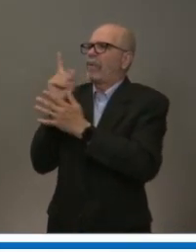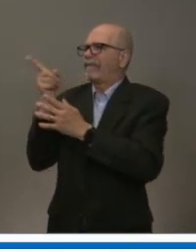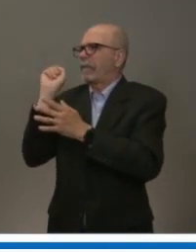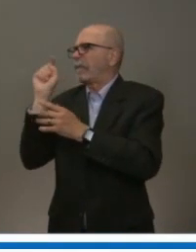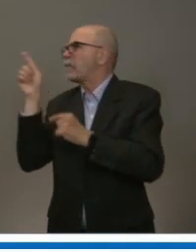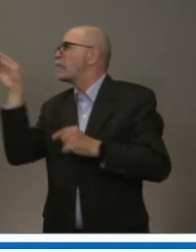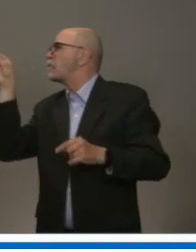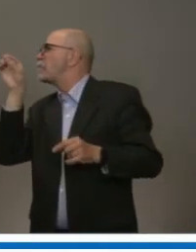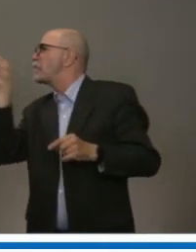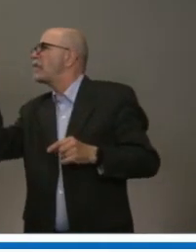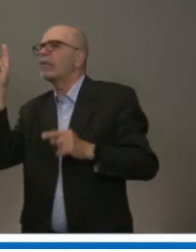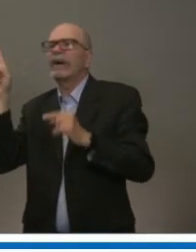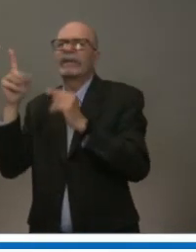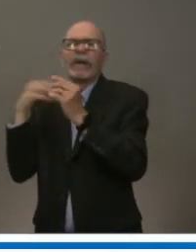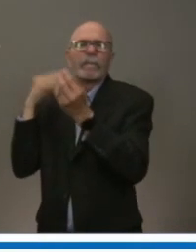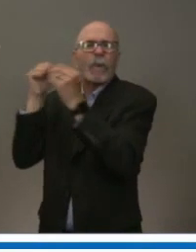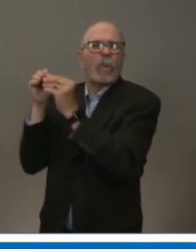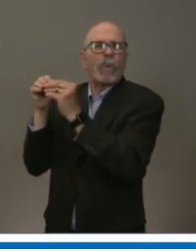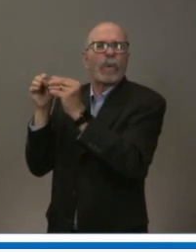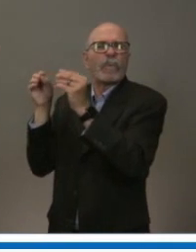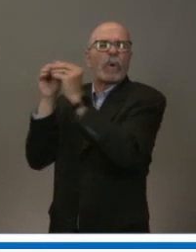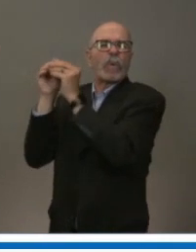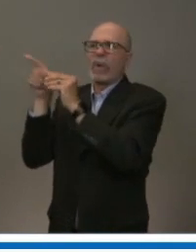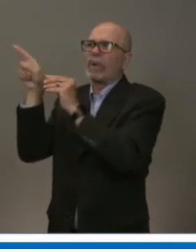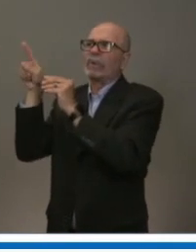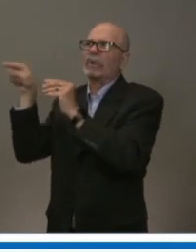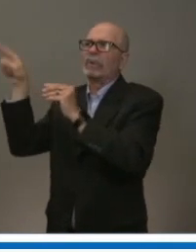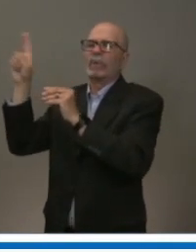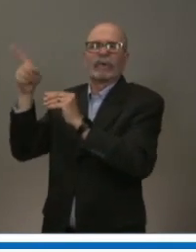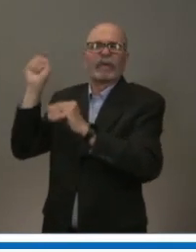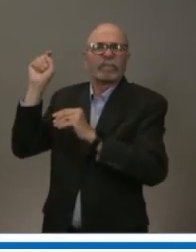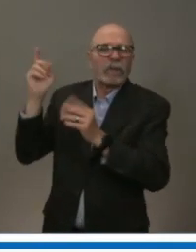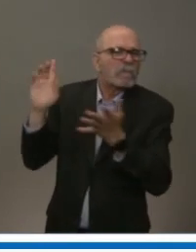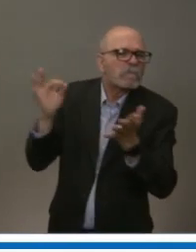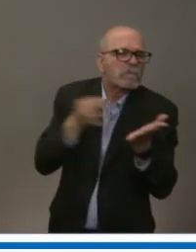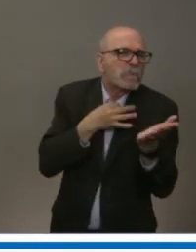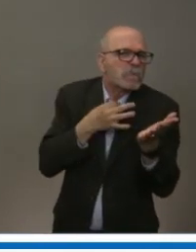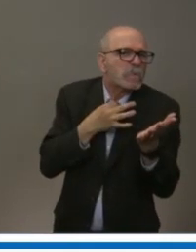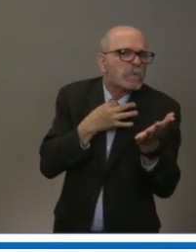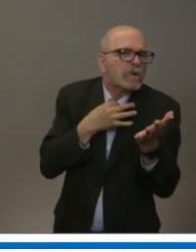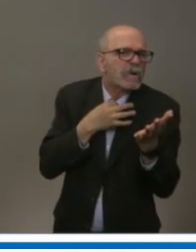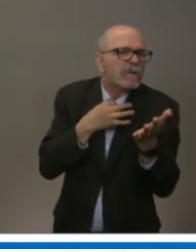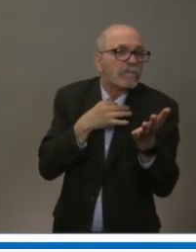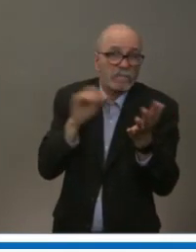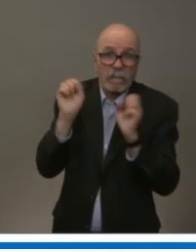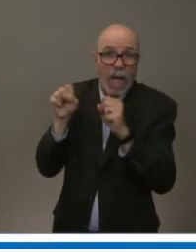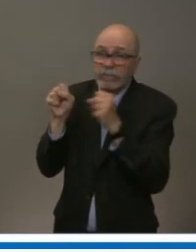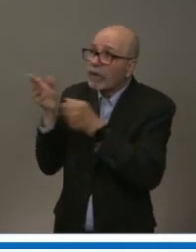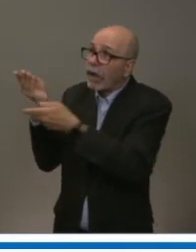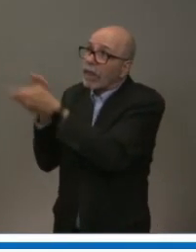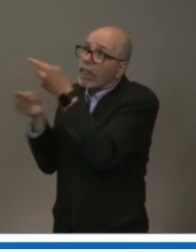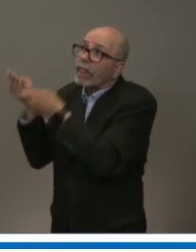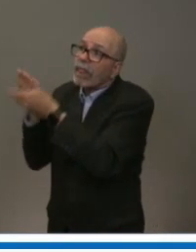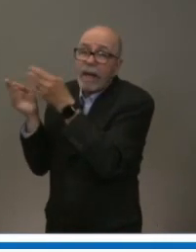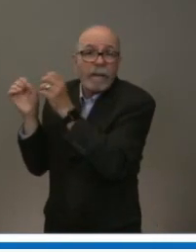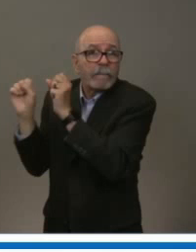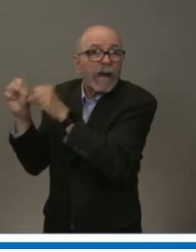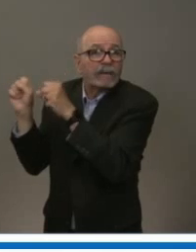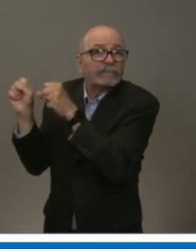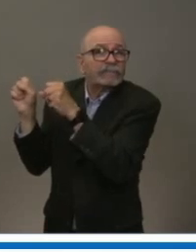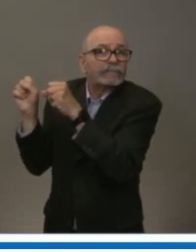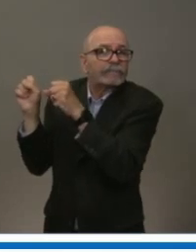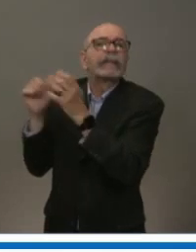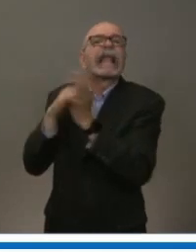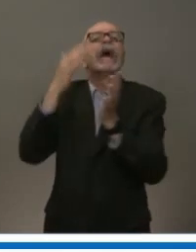increased likelihood of spread within communities. And those are the places, as I've talked about the last few days, where we will bring in enhanced